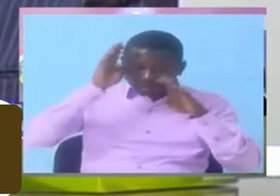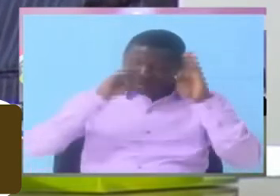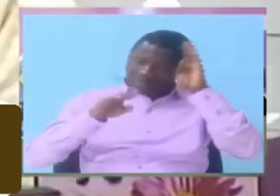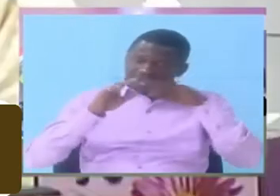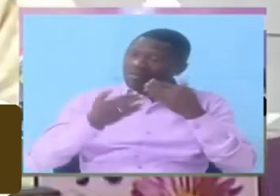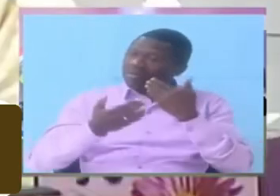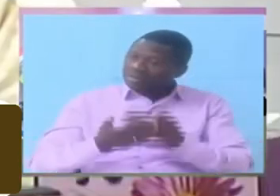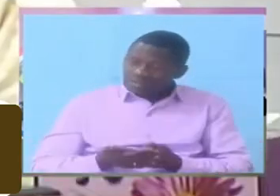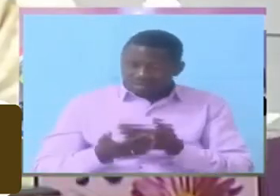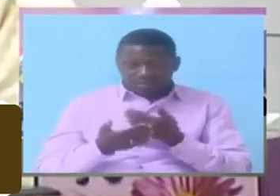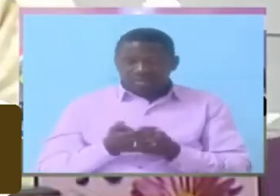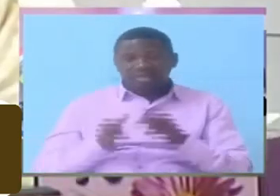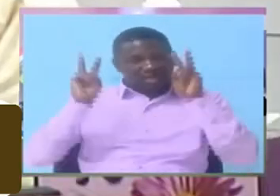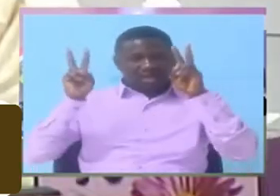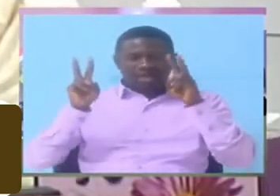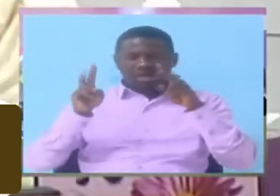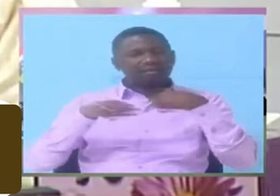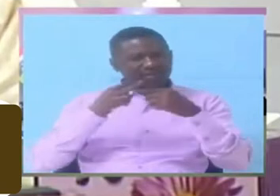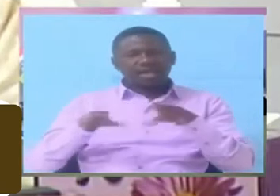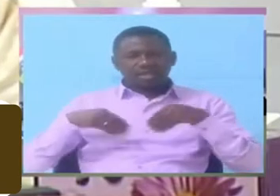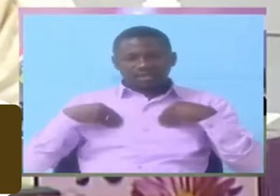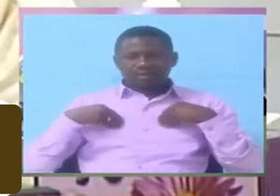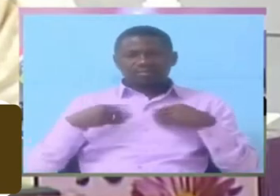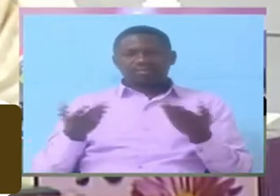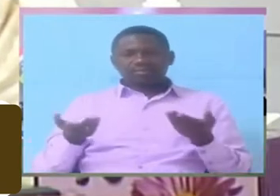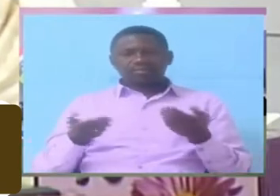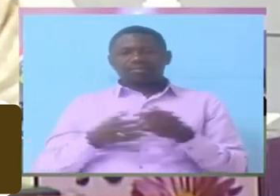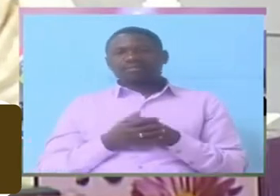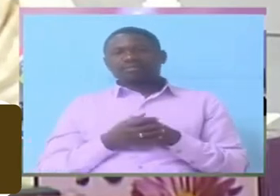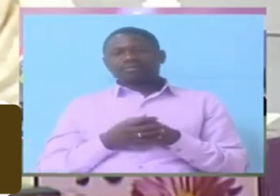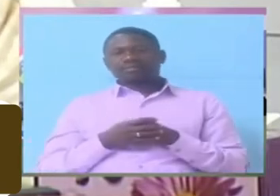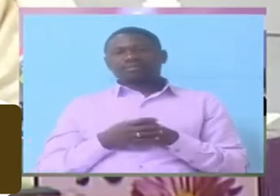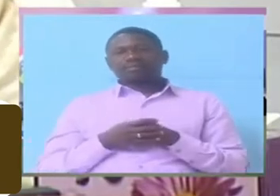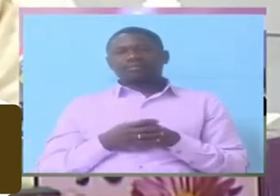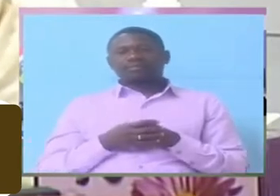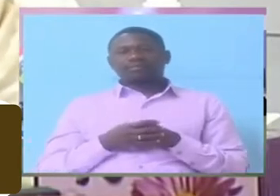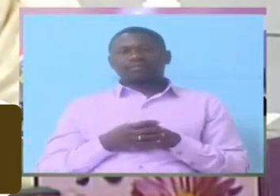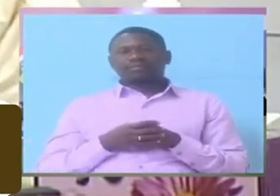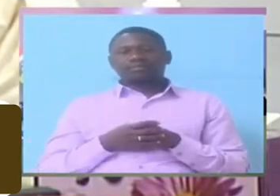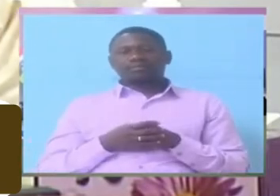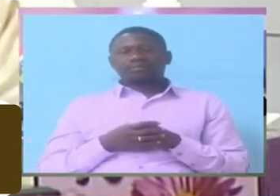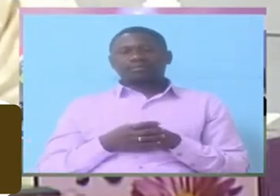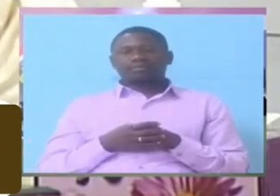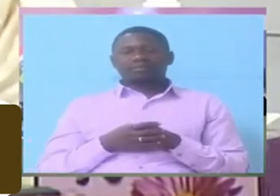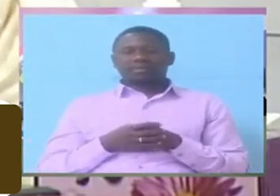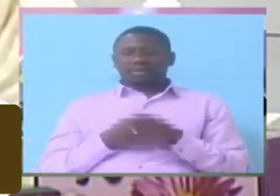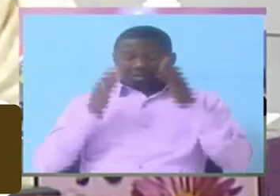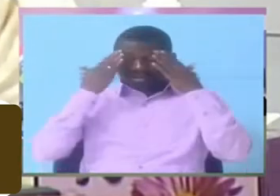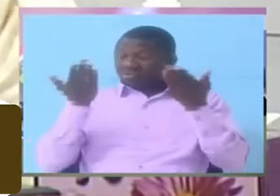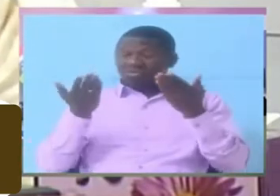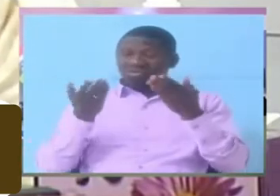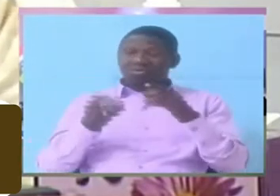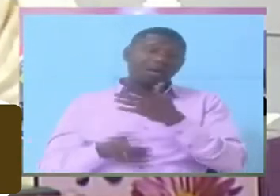dani akasone. Well, I don't know because plenty of people come here and say they choose his bad mood or good mood. For